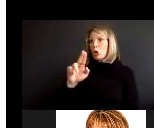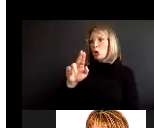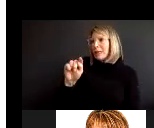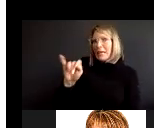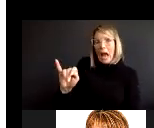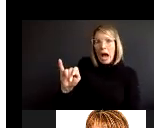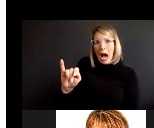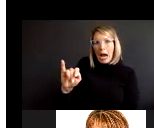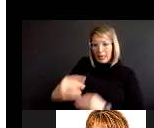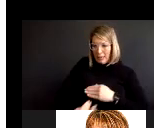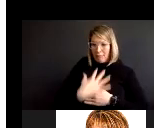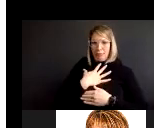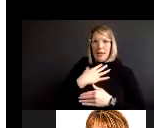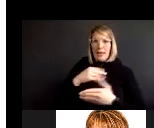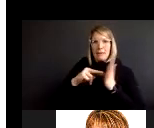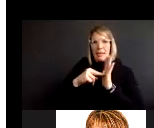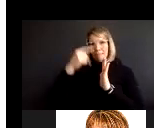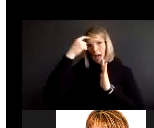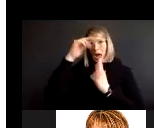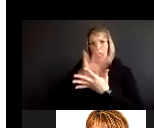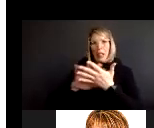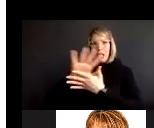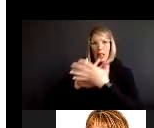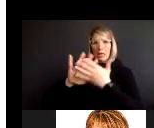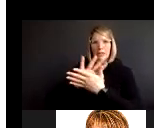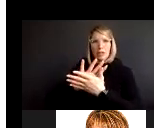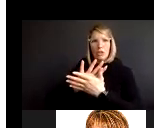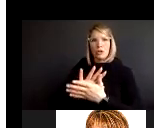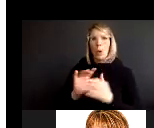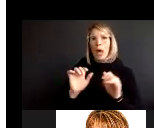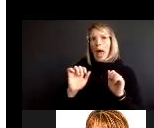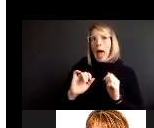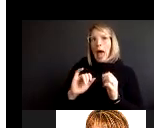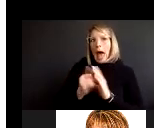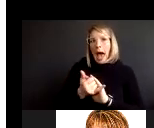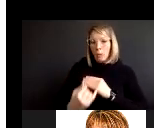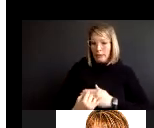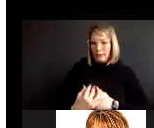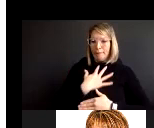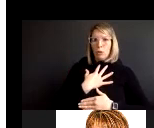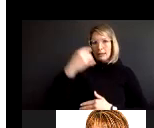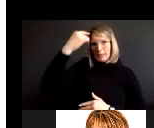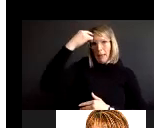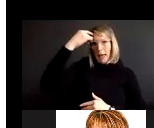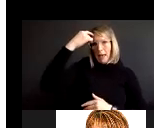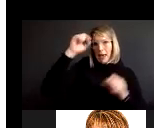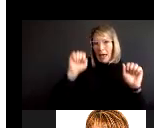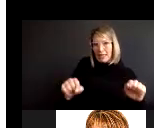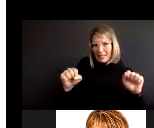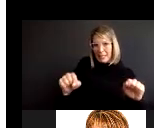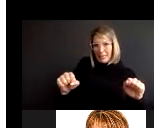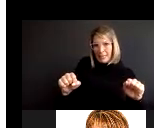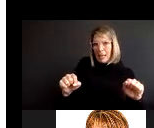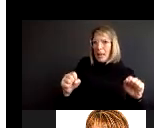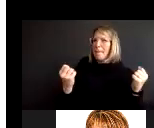temporarily, gives us a delirium. So there's lots of things that influence capacity. So it's a bit of a moving target.